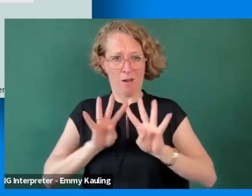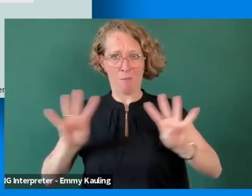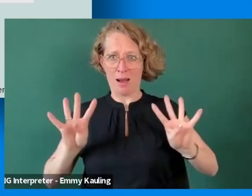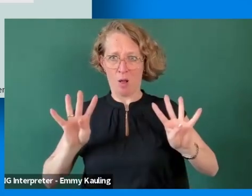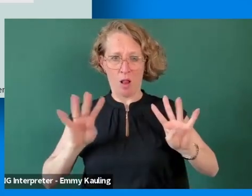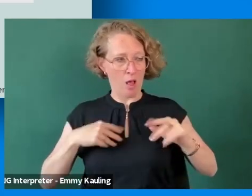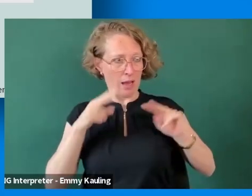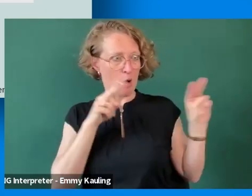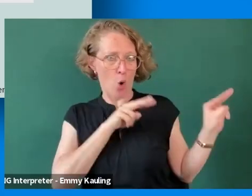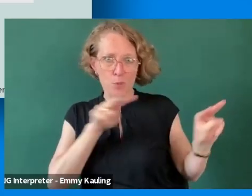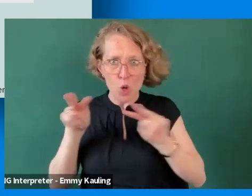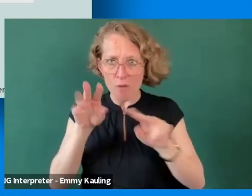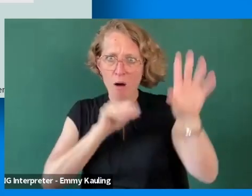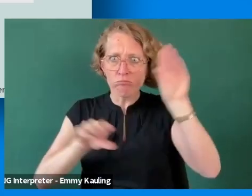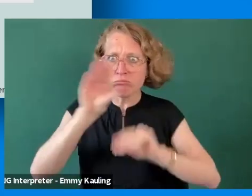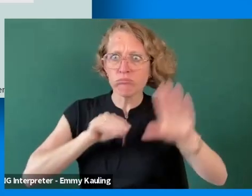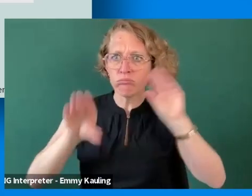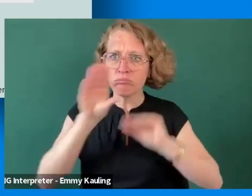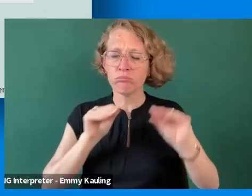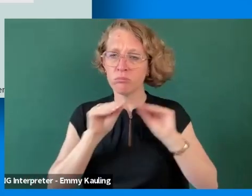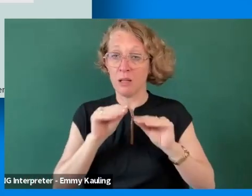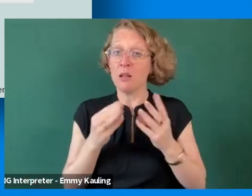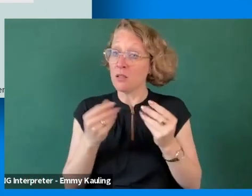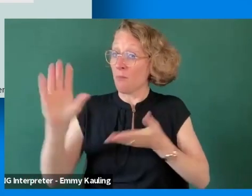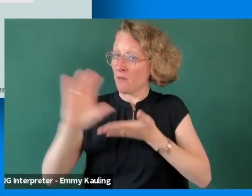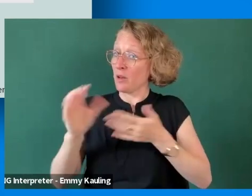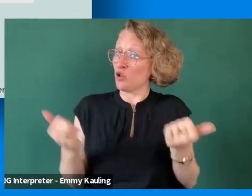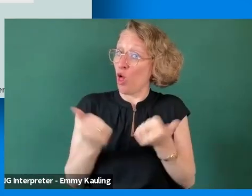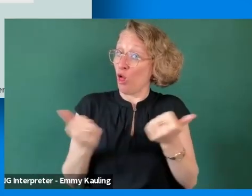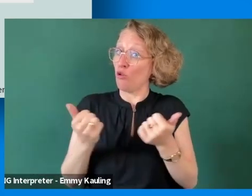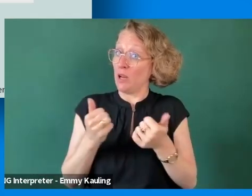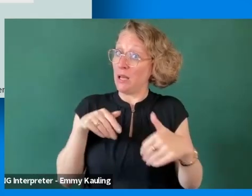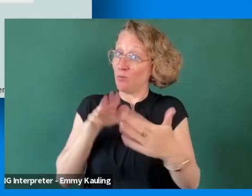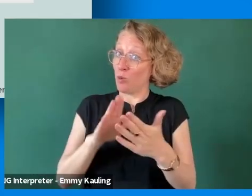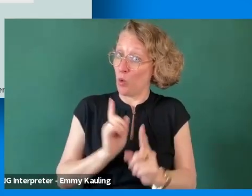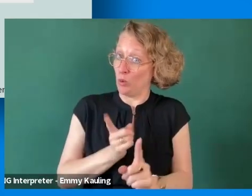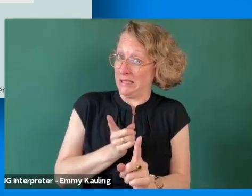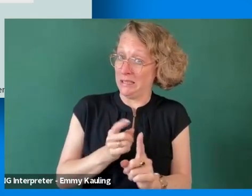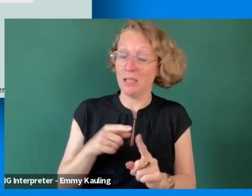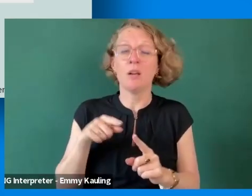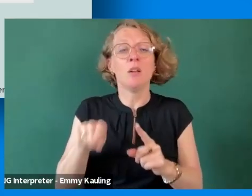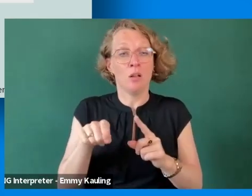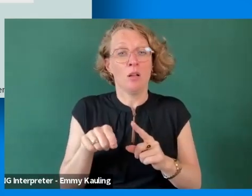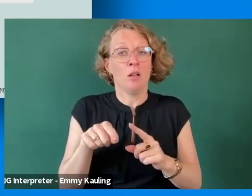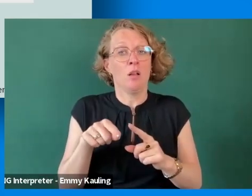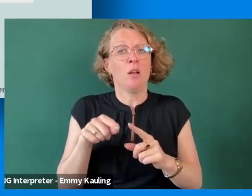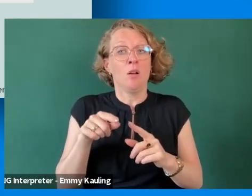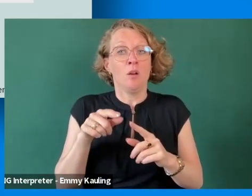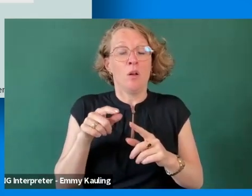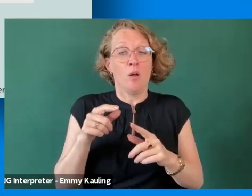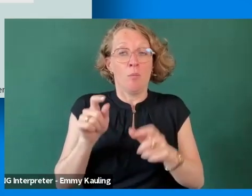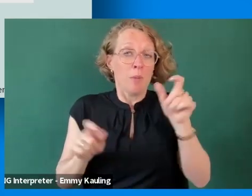panel observers, which some of our funders are already doing, where those of us who haven't been successful